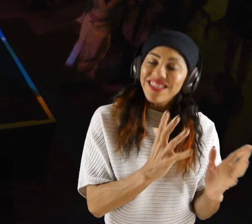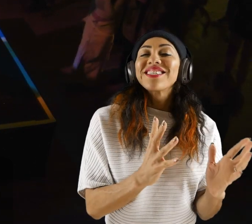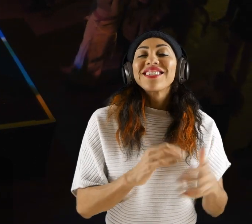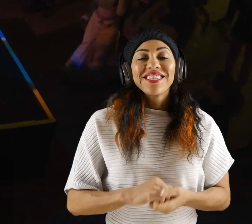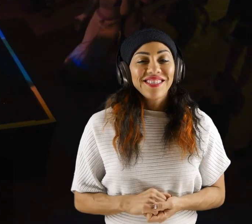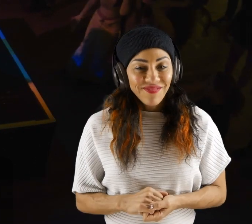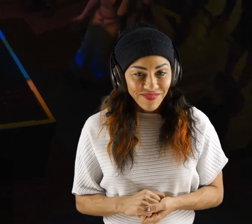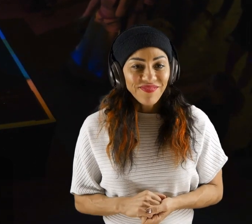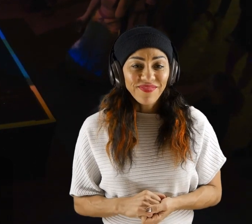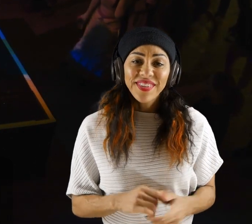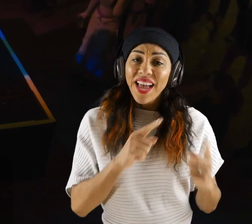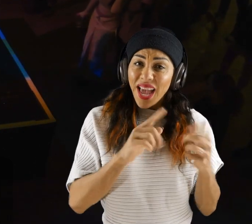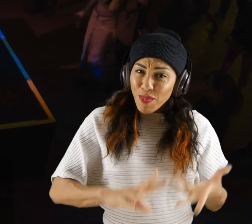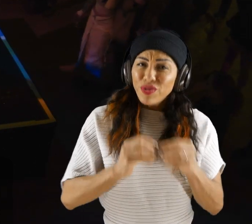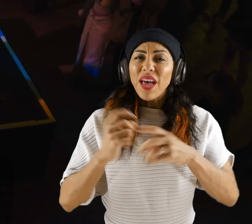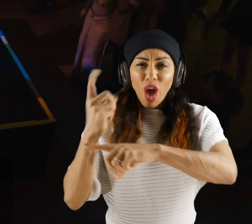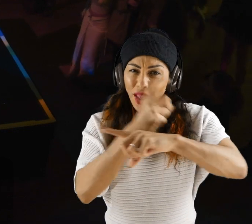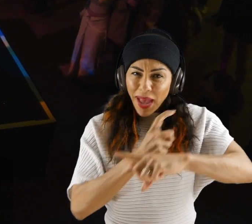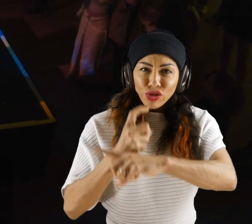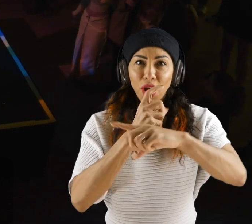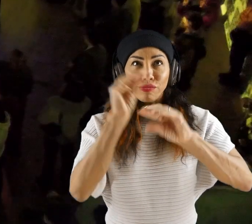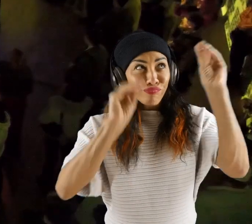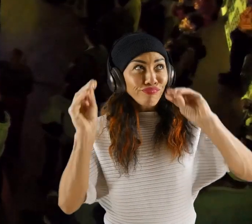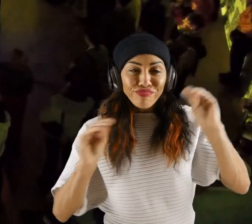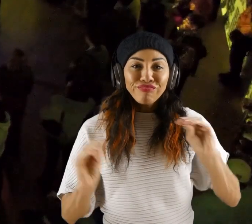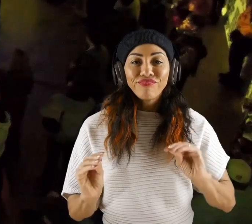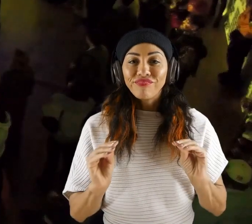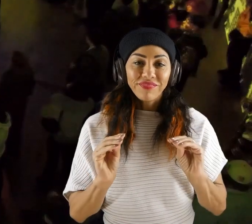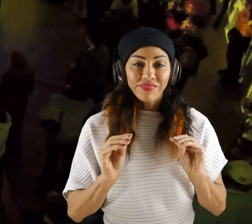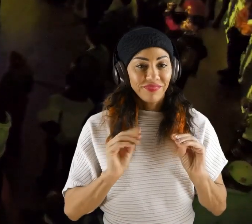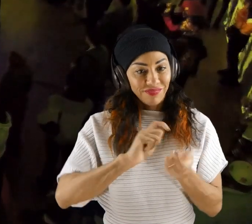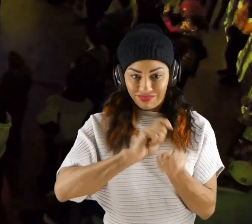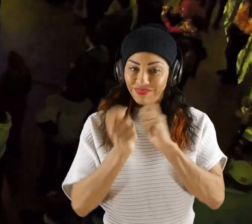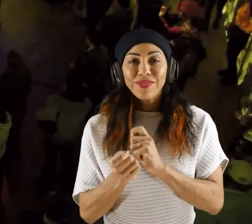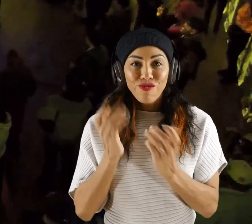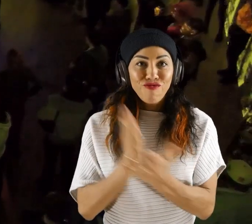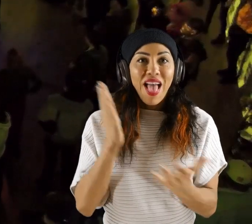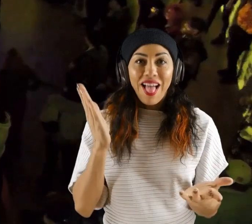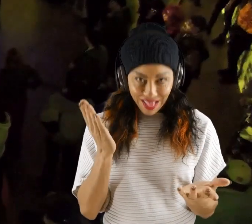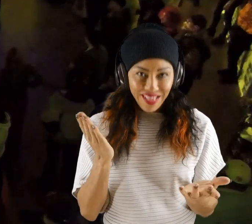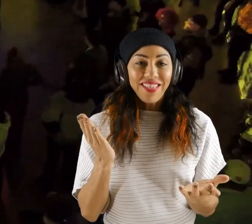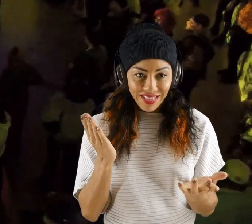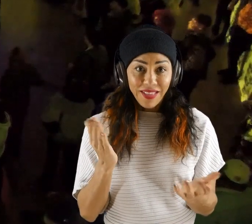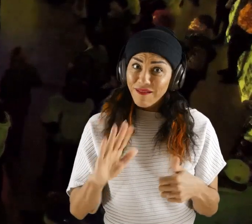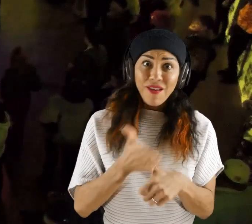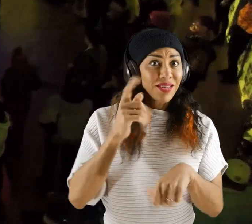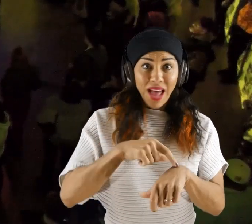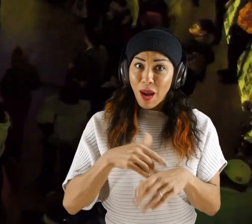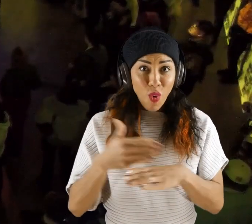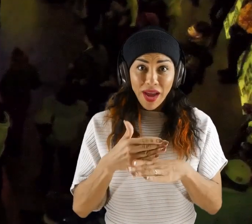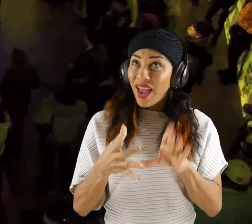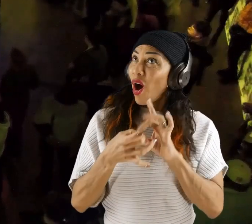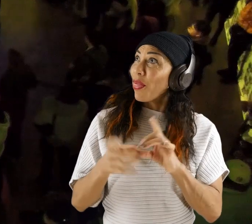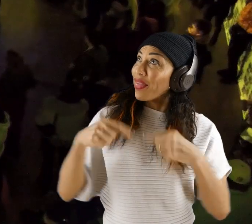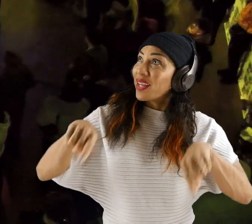together all the animations. He turned all the stuff into real life. First time working anything like this, straight After Effects.